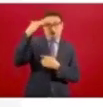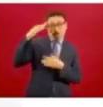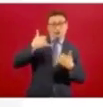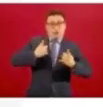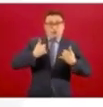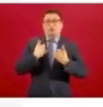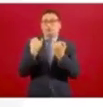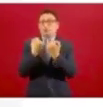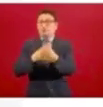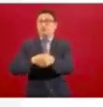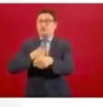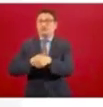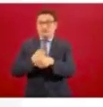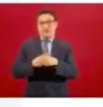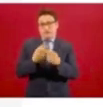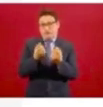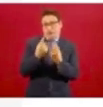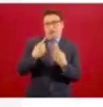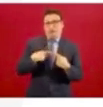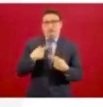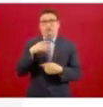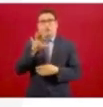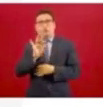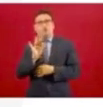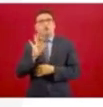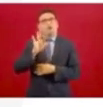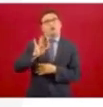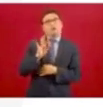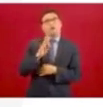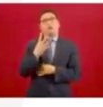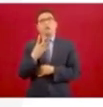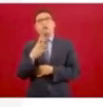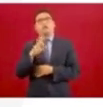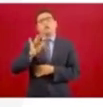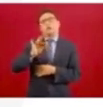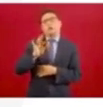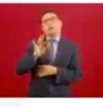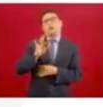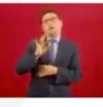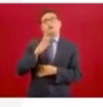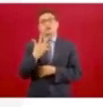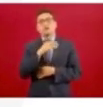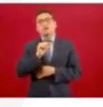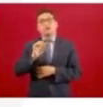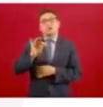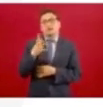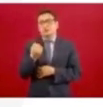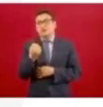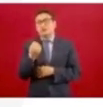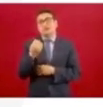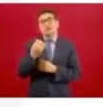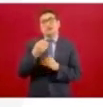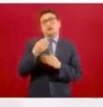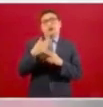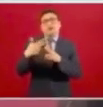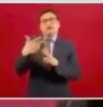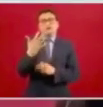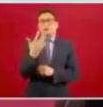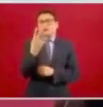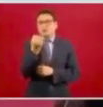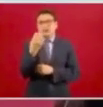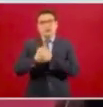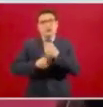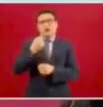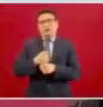the senior citizens are overrepresented in the fatality rate. And unfortunately, we have also people who are